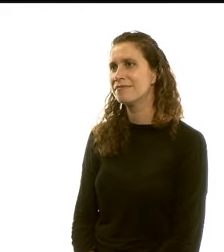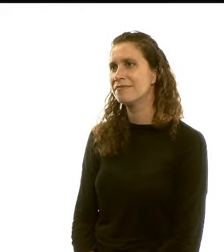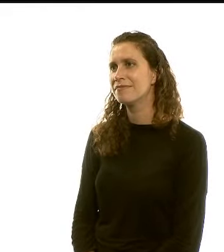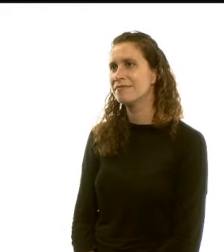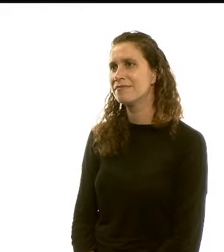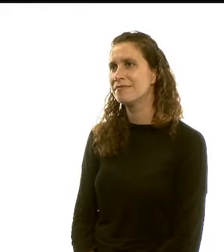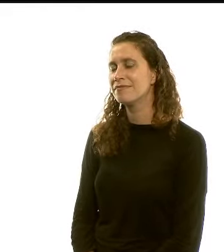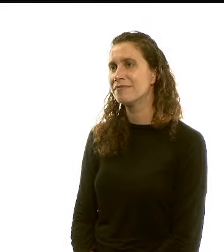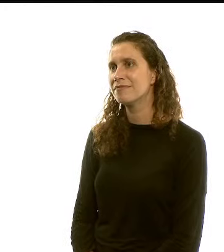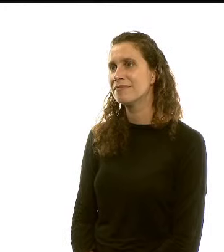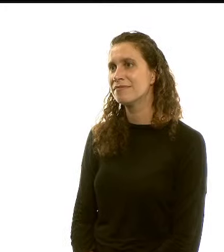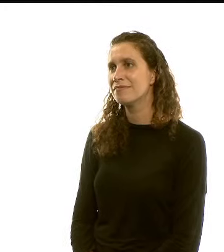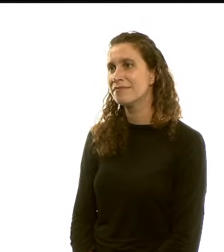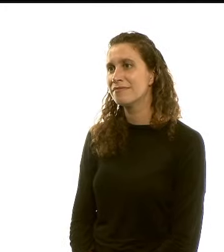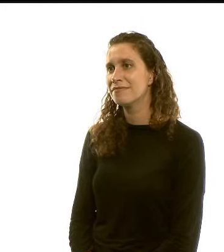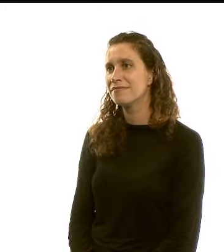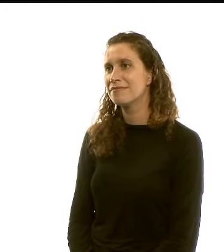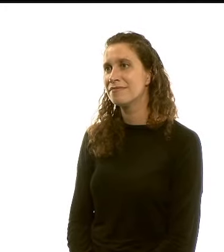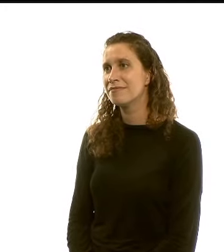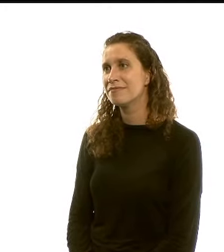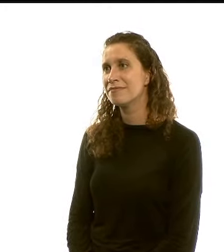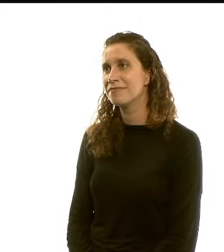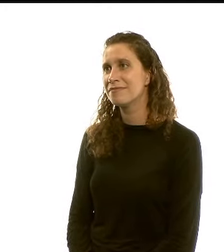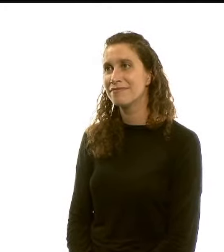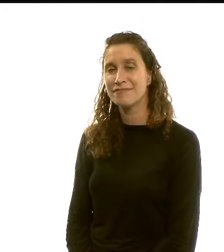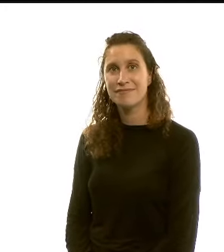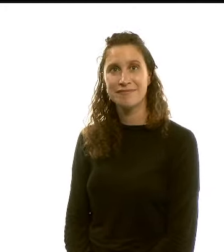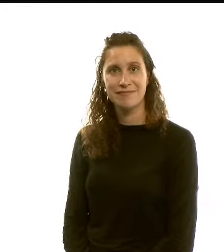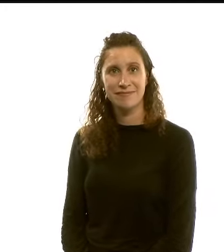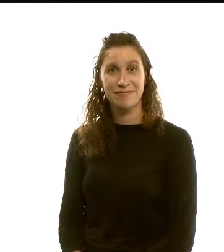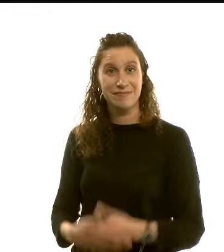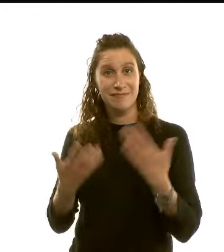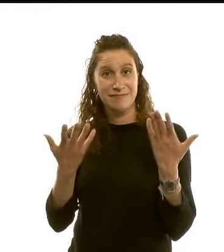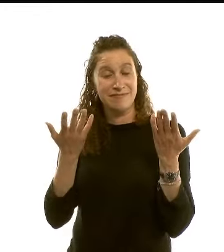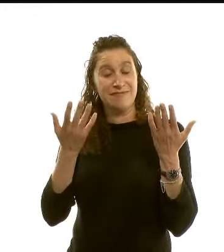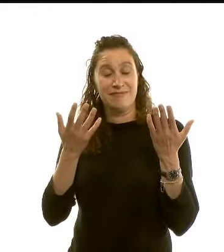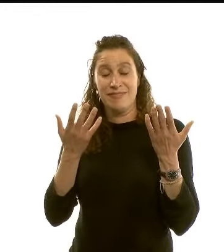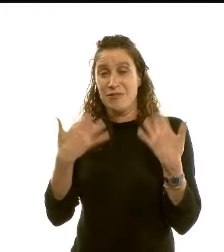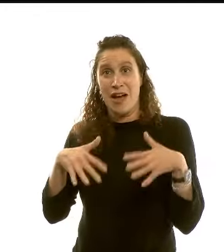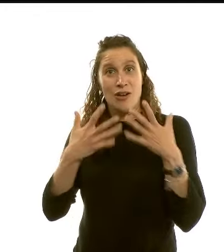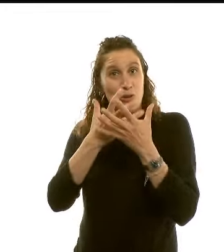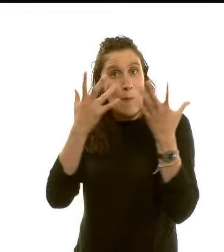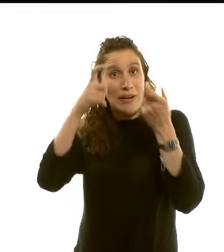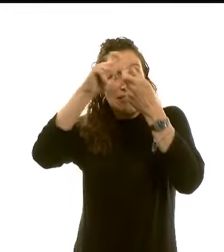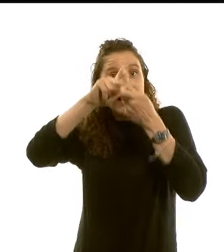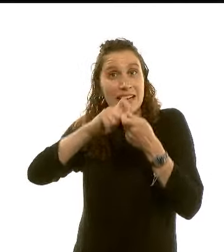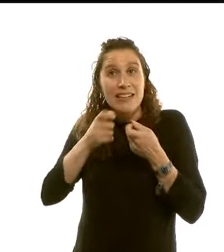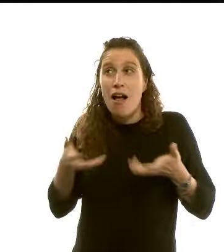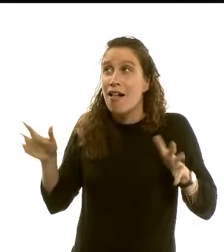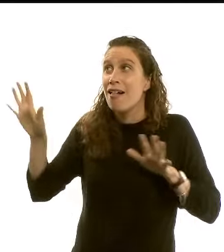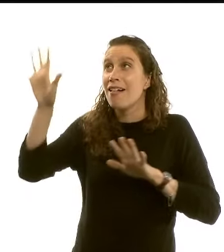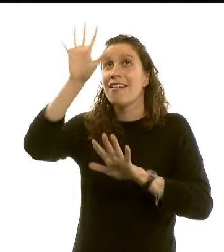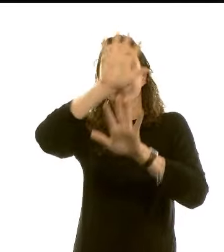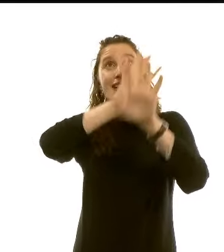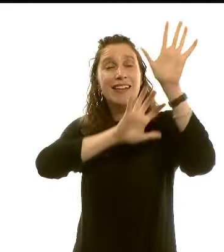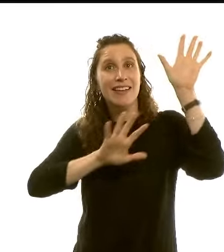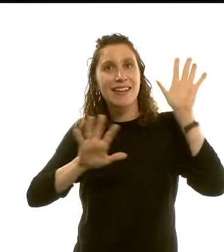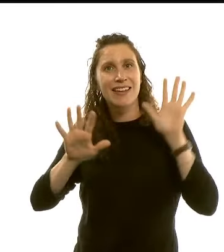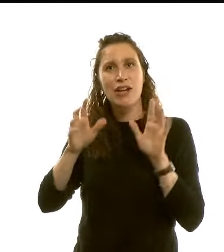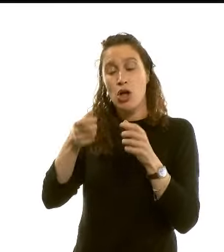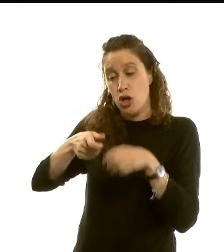Look at this, Dumbledore's office. I love this set. It's amazing the amount of details all around us. Yeah, sort of Gryffindor.